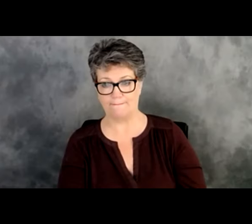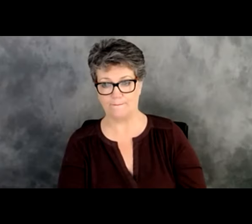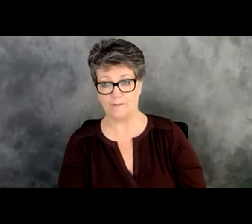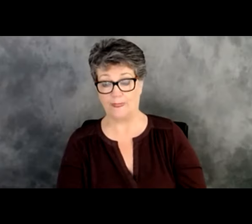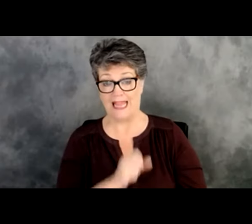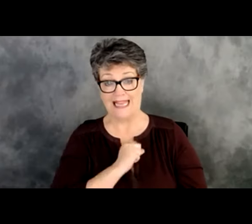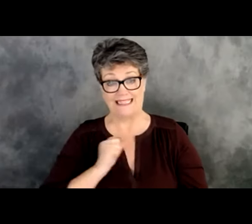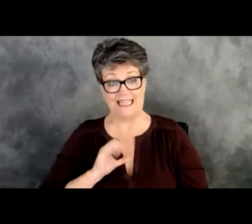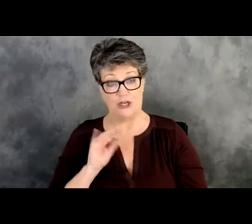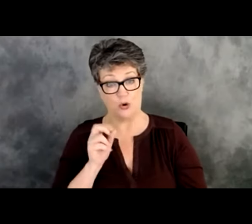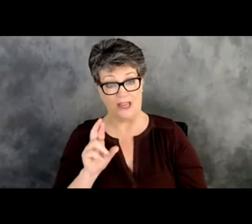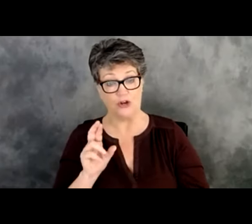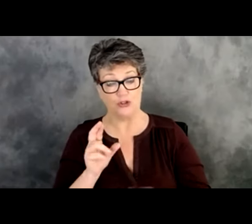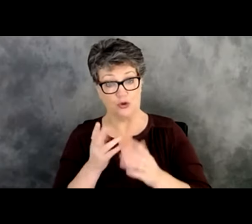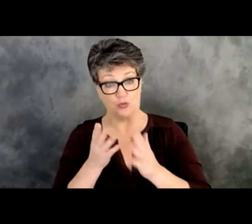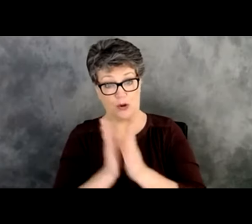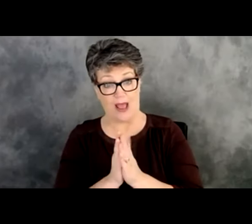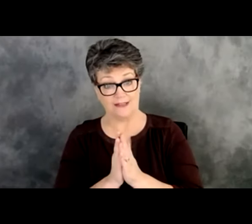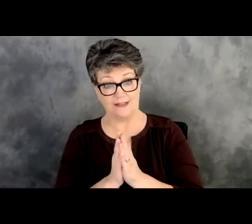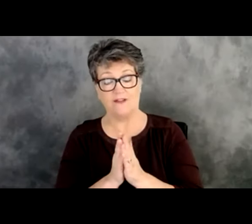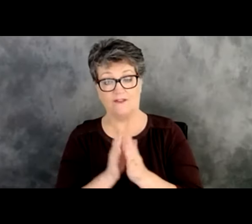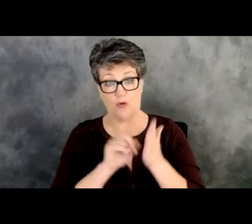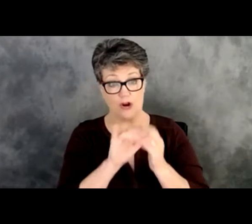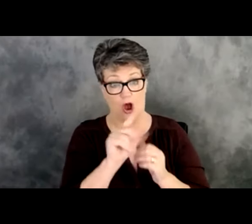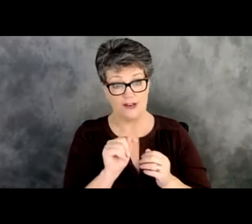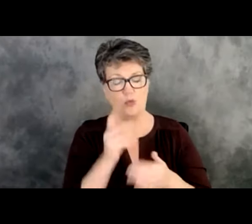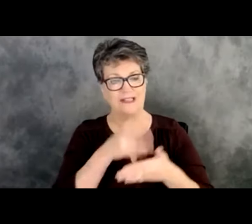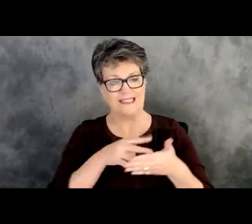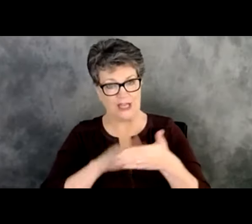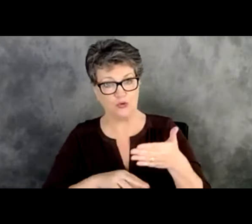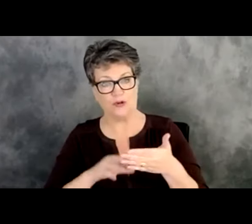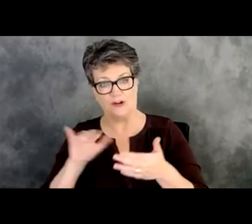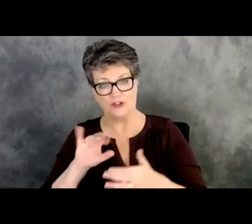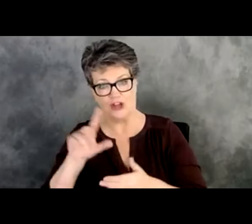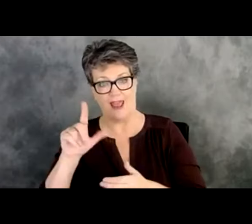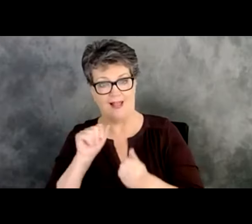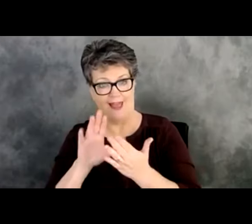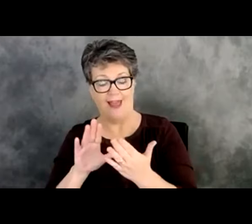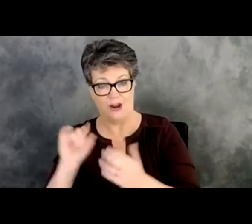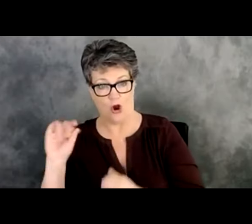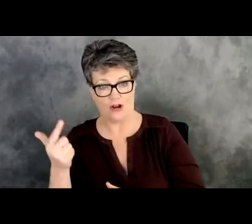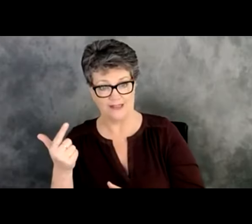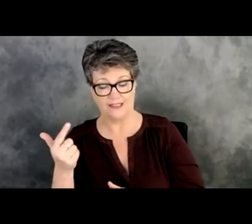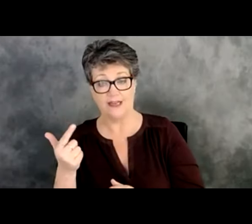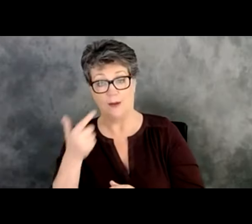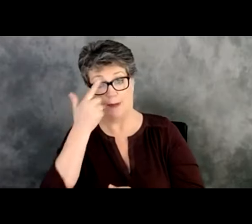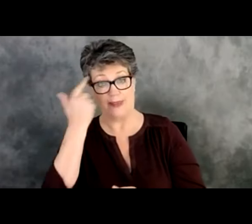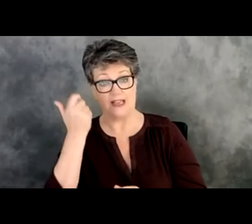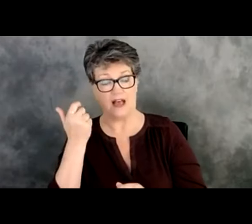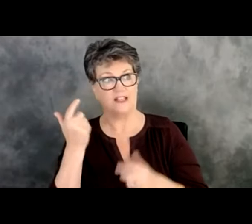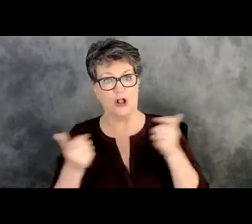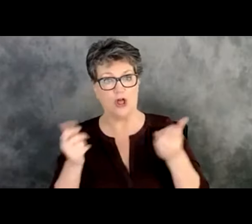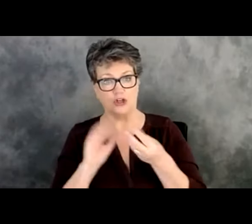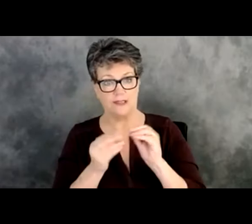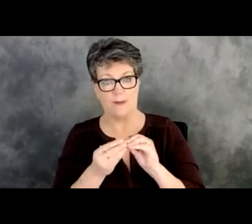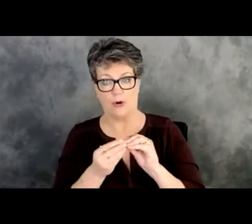Senator Wiener's request for an audit was scheduled to be heard by the JLA committee this August, but due to a large number